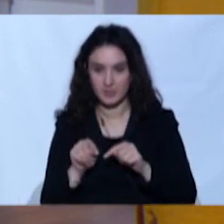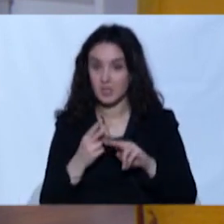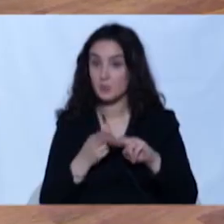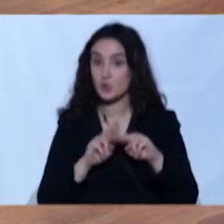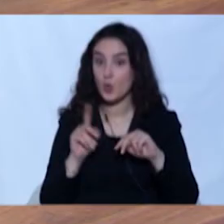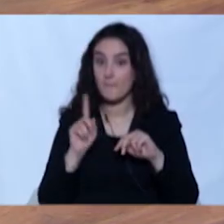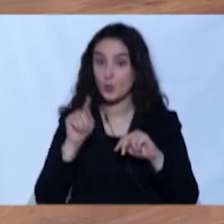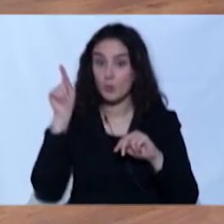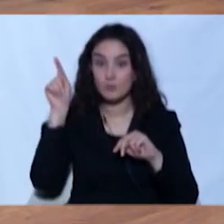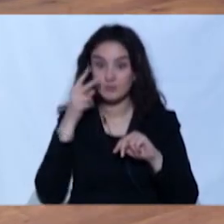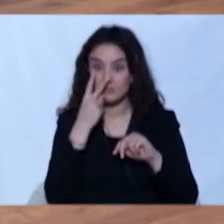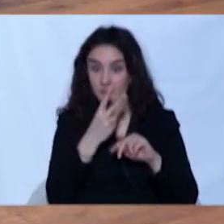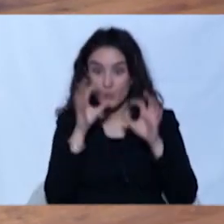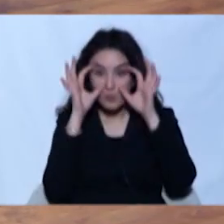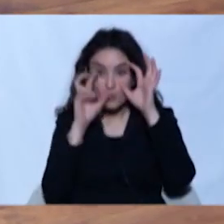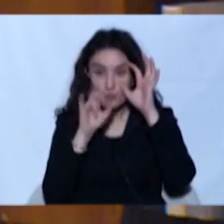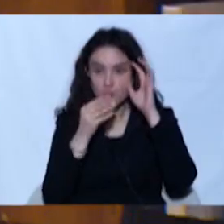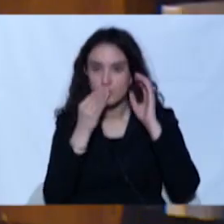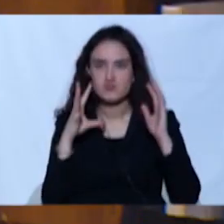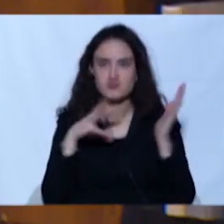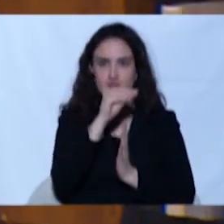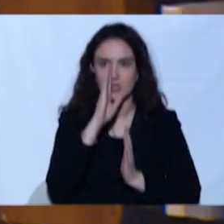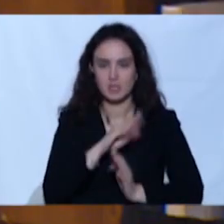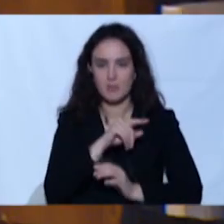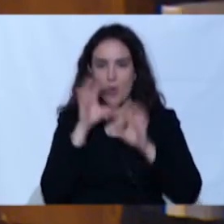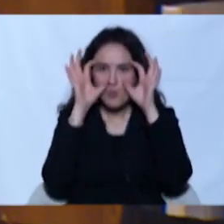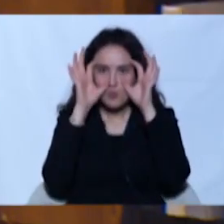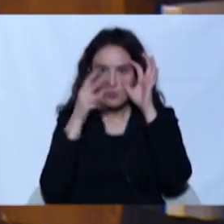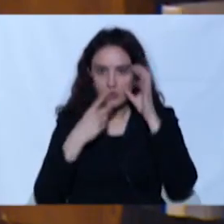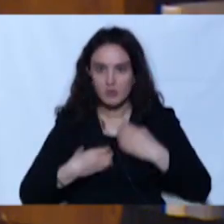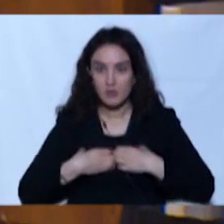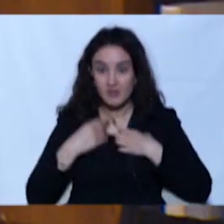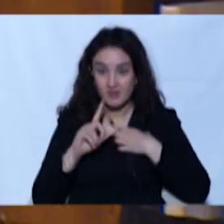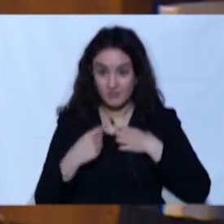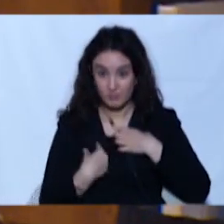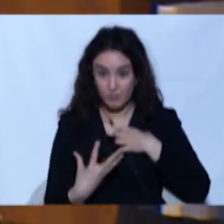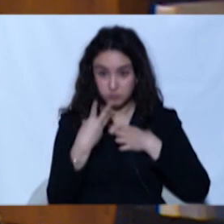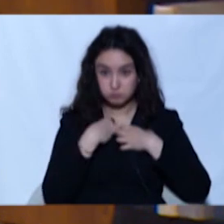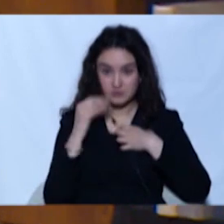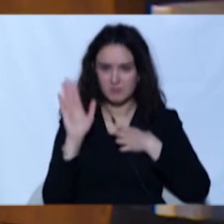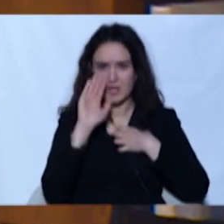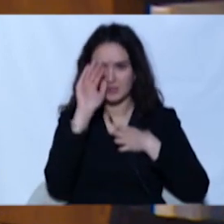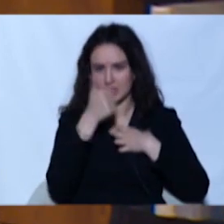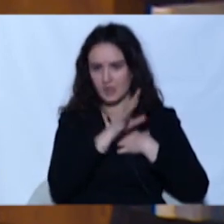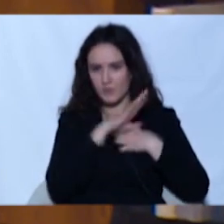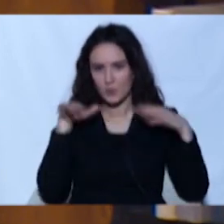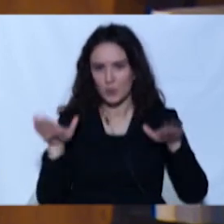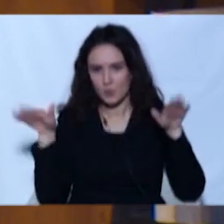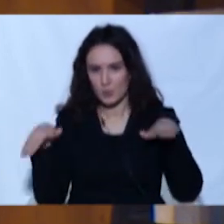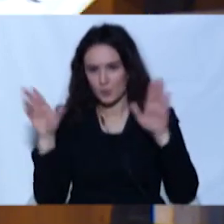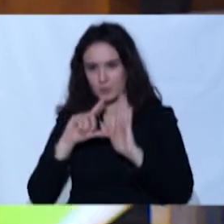to eat owl." "Oh, he likes to eat owl. Goodbye, little